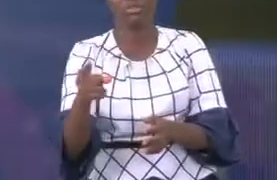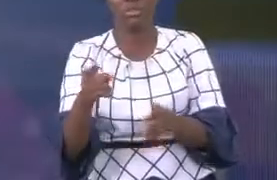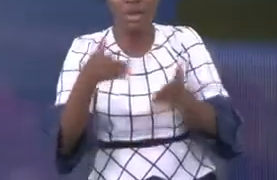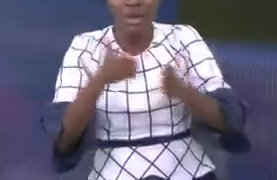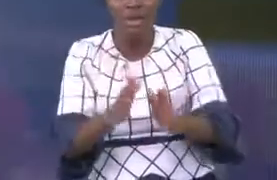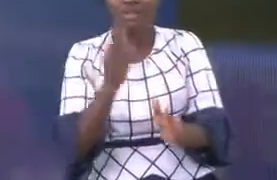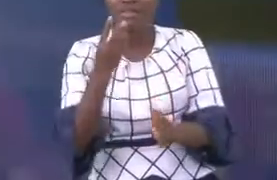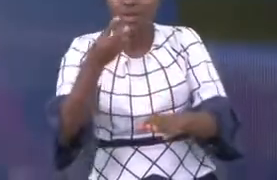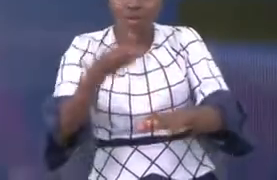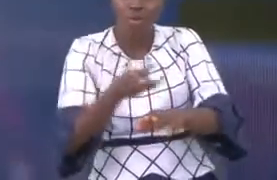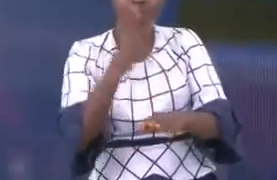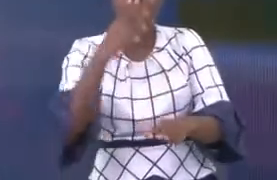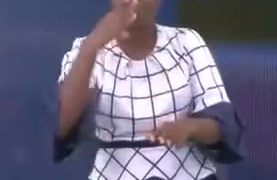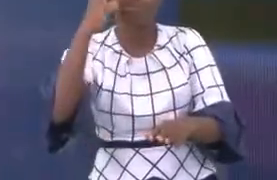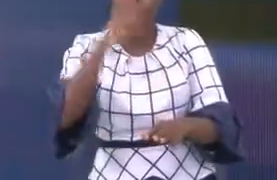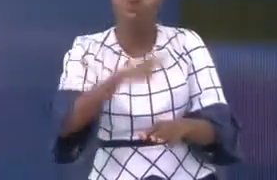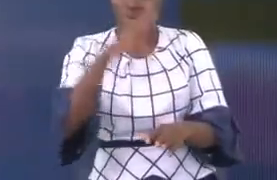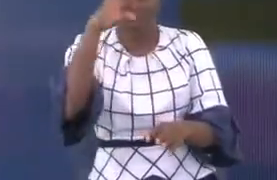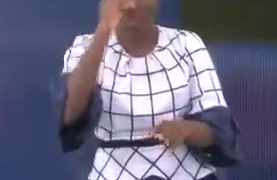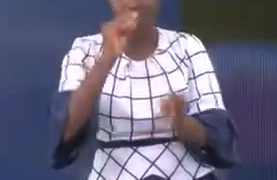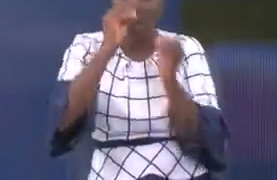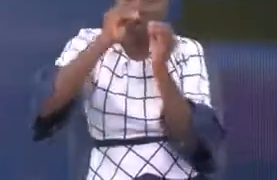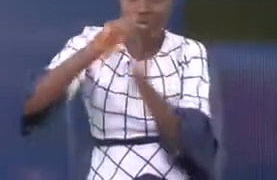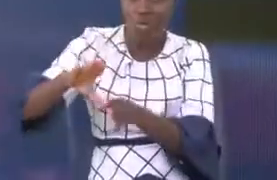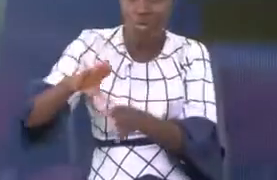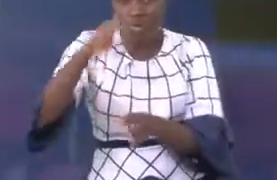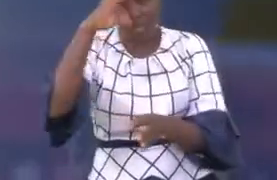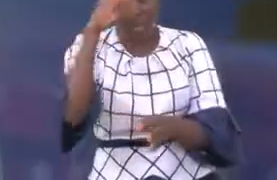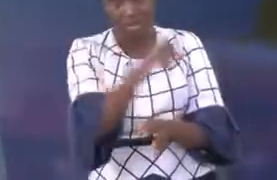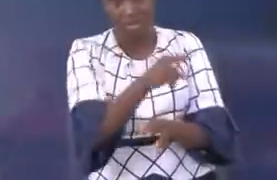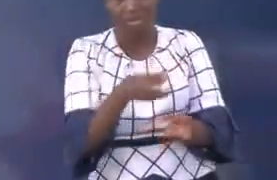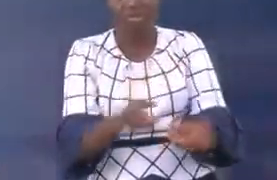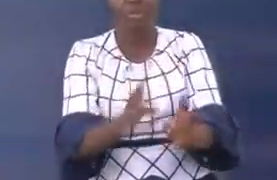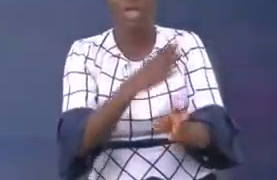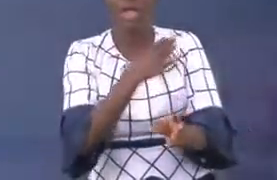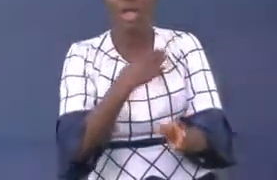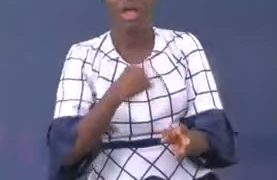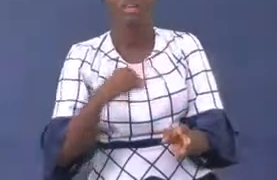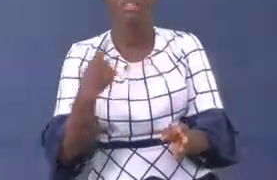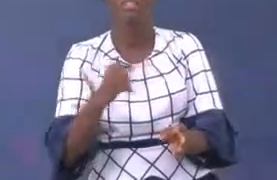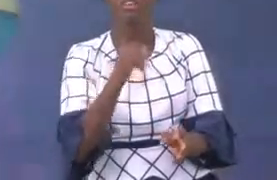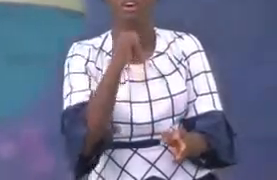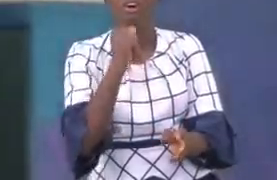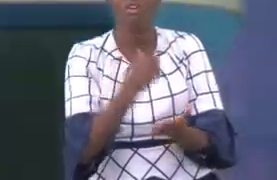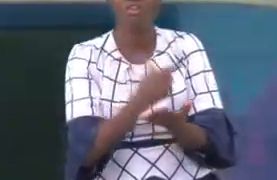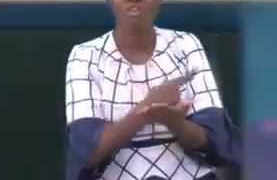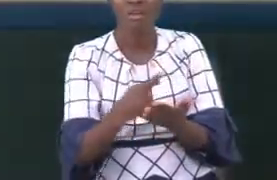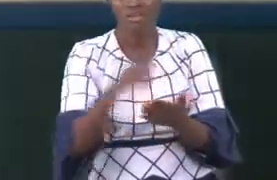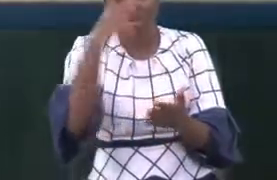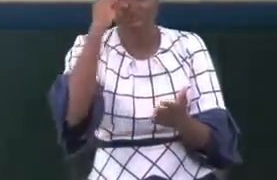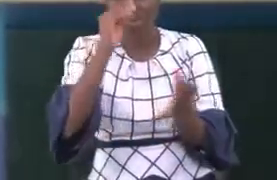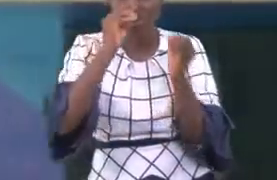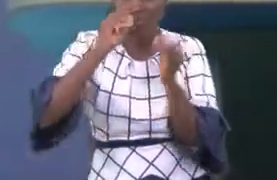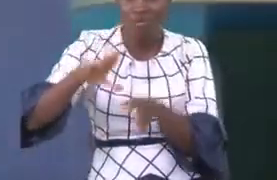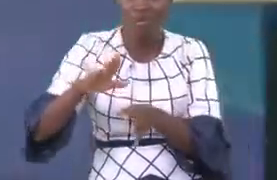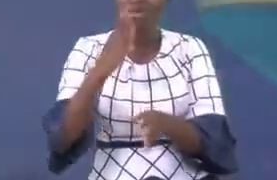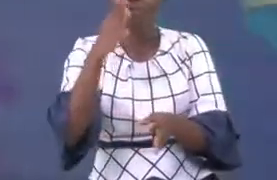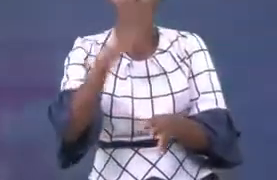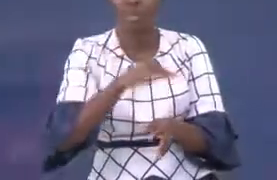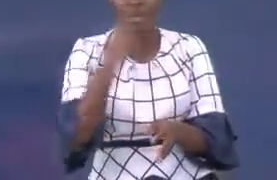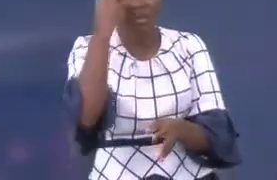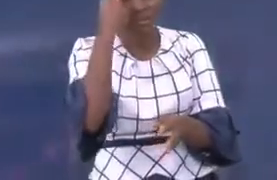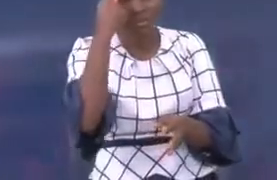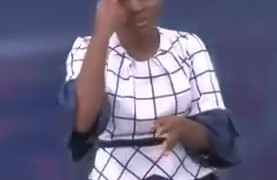man his thoughts, and let him return unto the Lord. Let him return unto